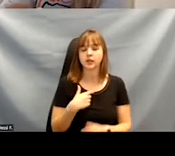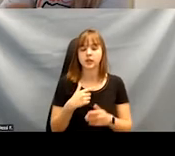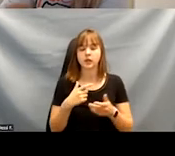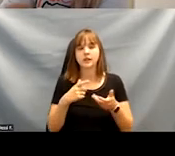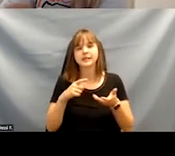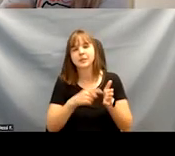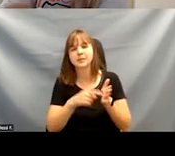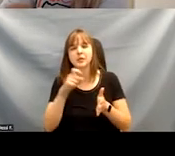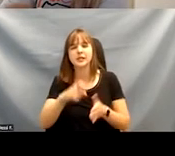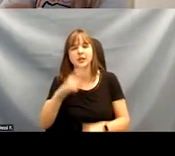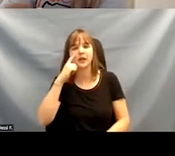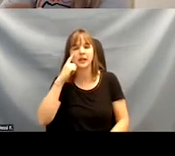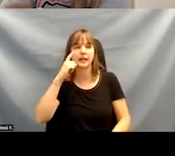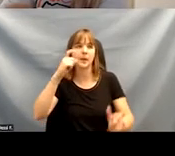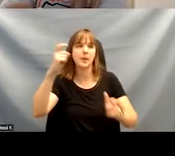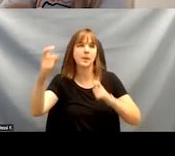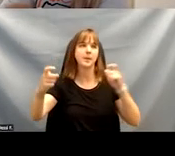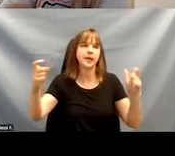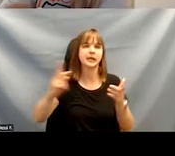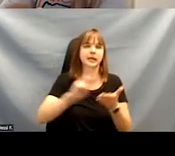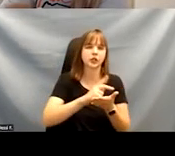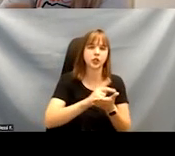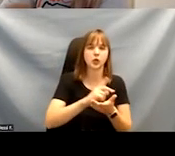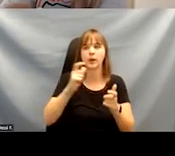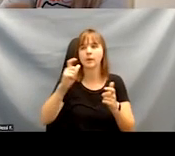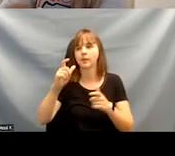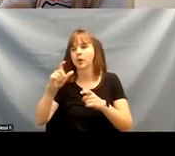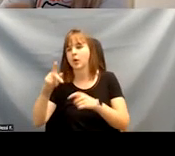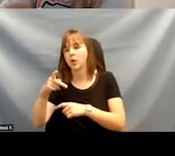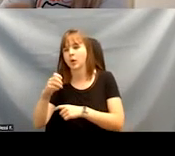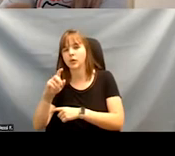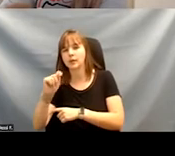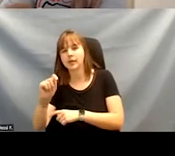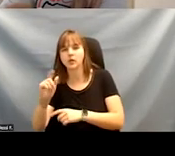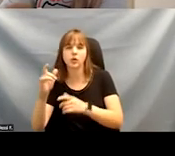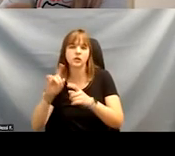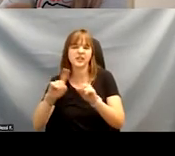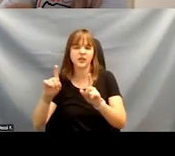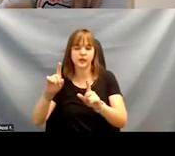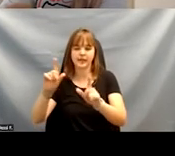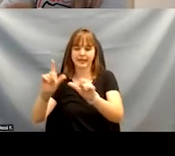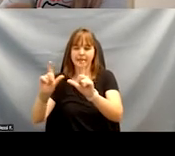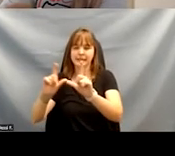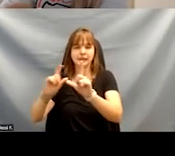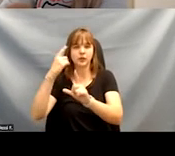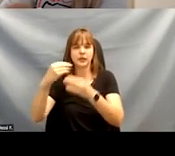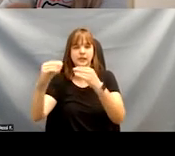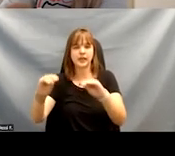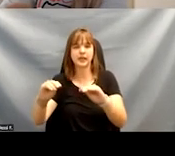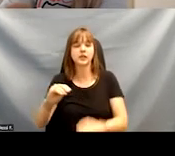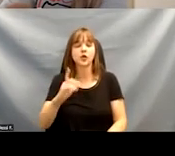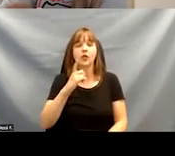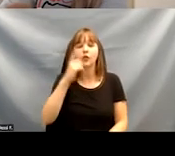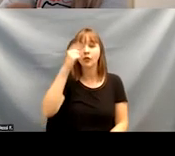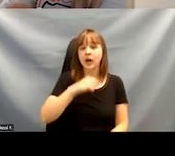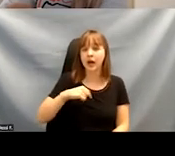equipment, commercial kitchen, permitting, but we actually started with like cottage food permit, which in some states allowed us to bake out